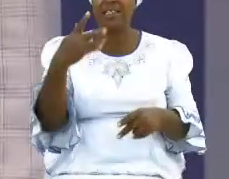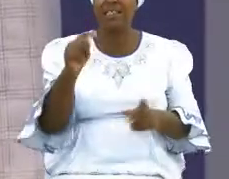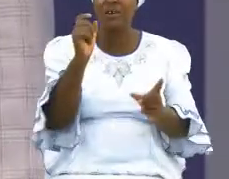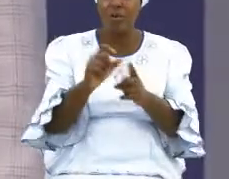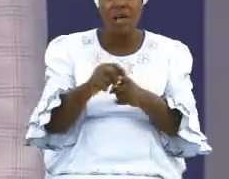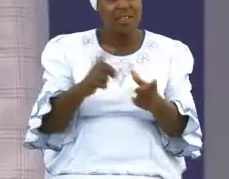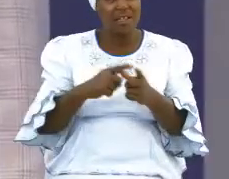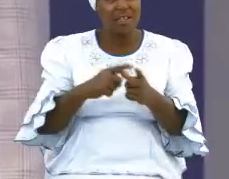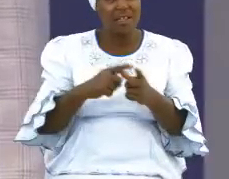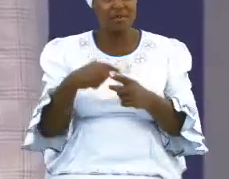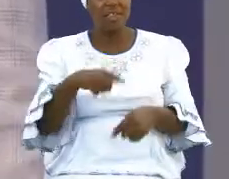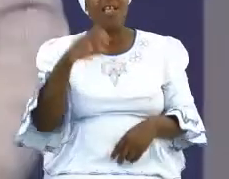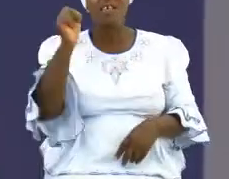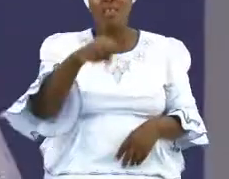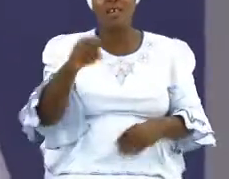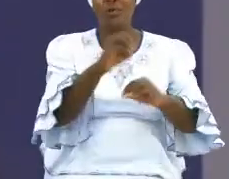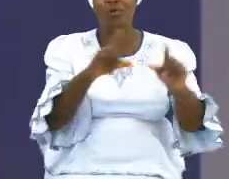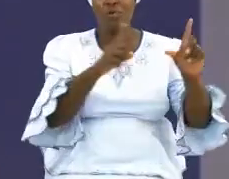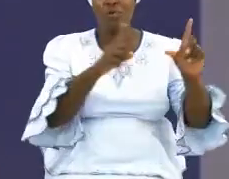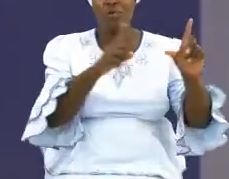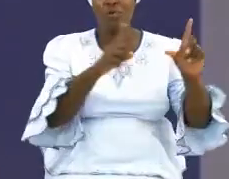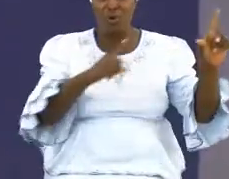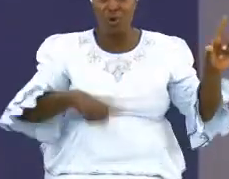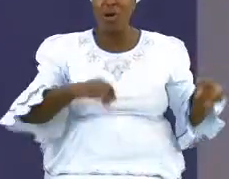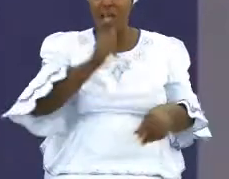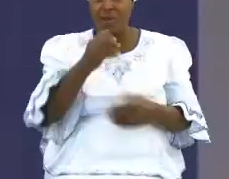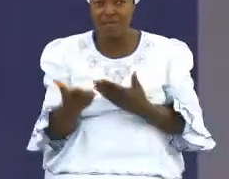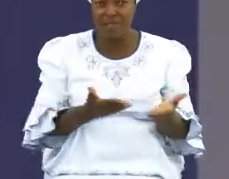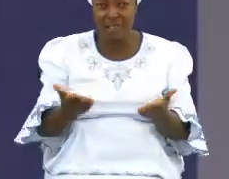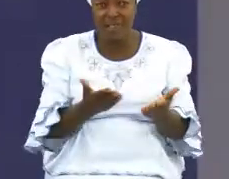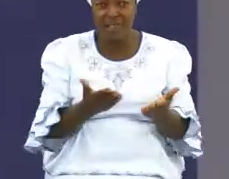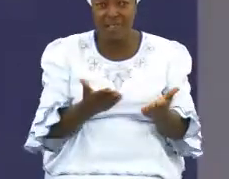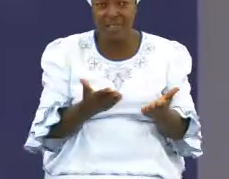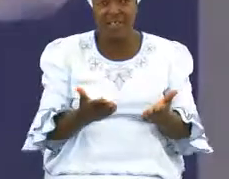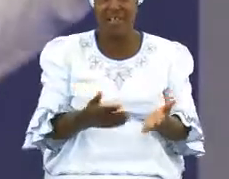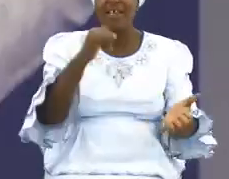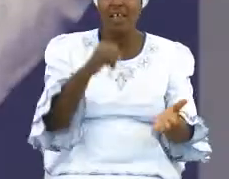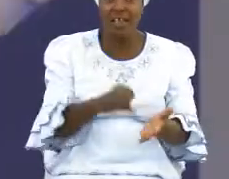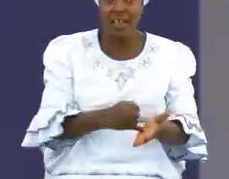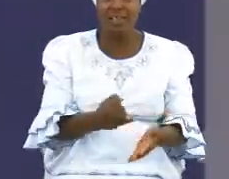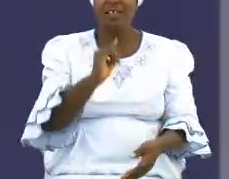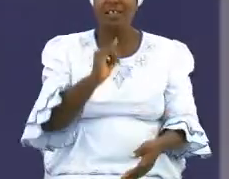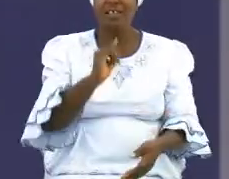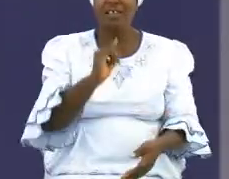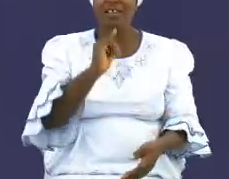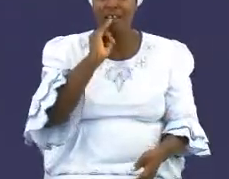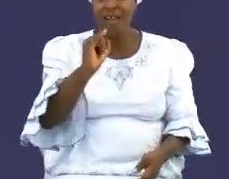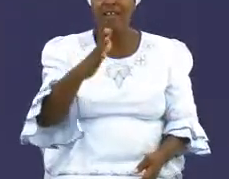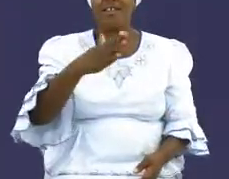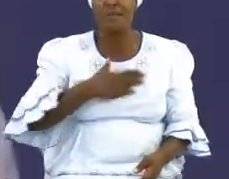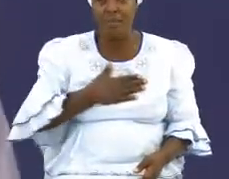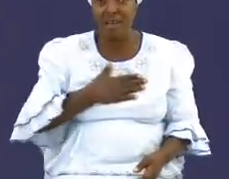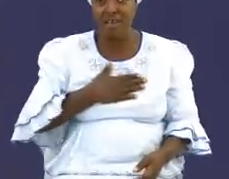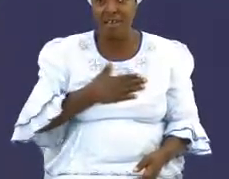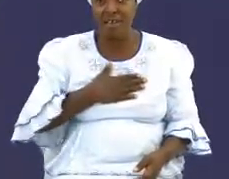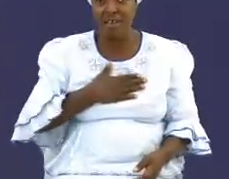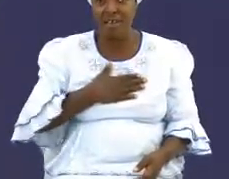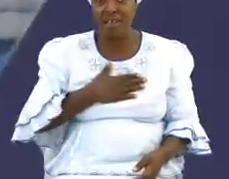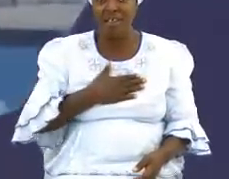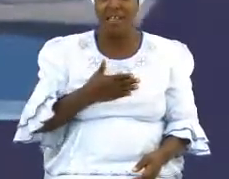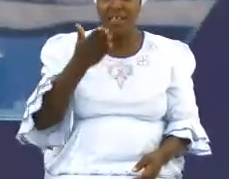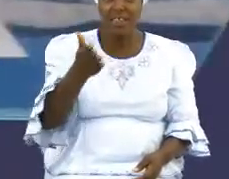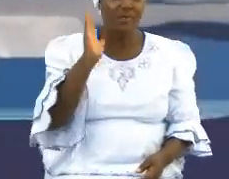saying, yes, oh Lord, I am here. It is mine. There'll be an